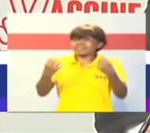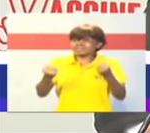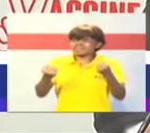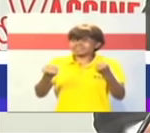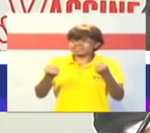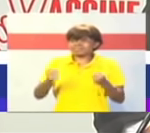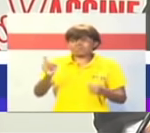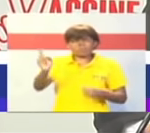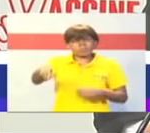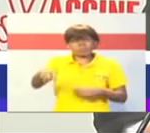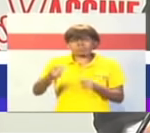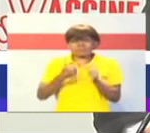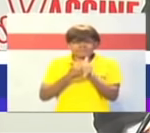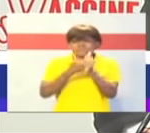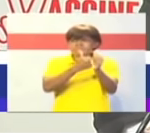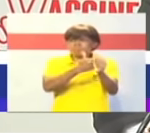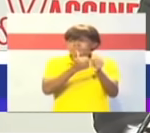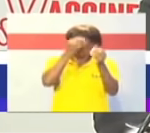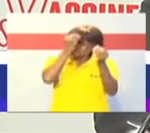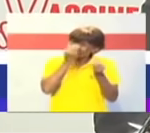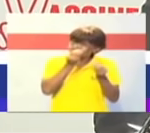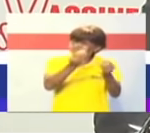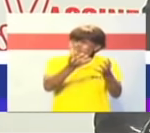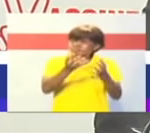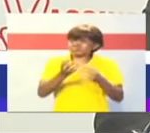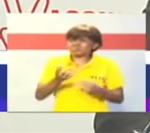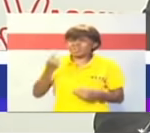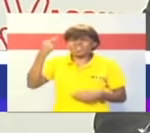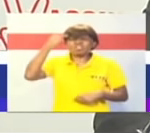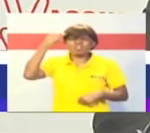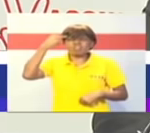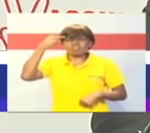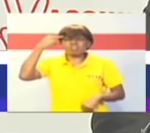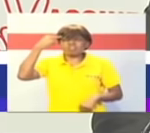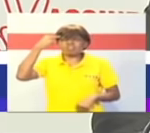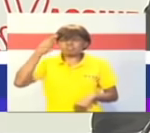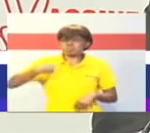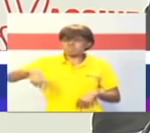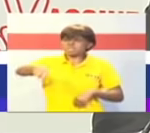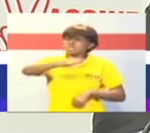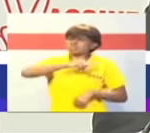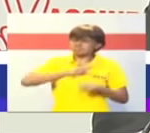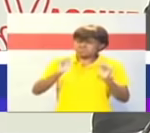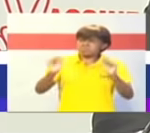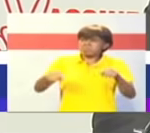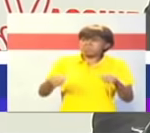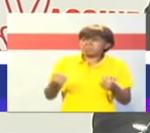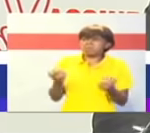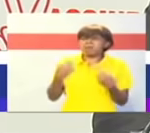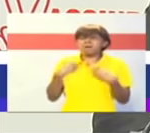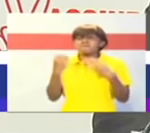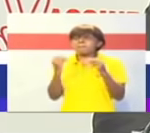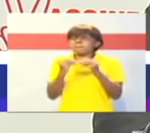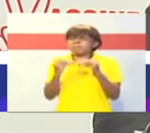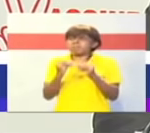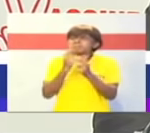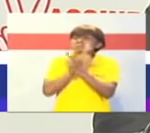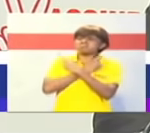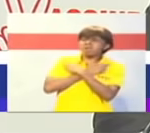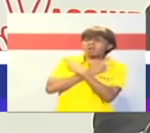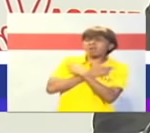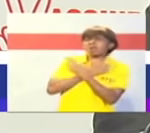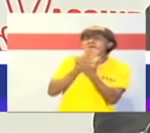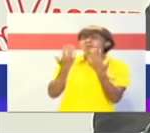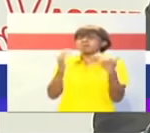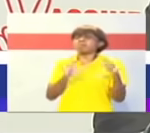of having a little more relaxation as we continue to see continued a plateau in